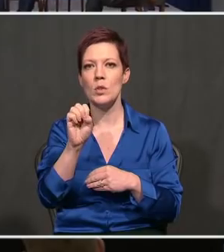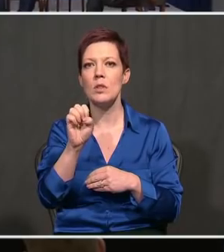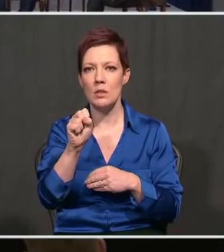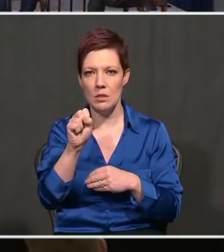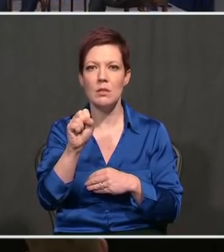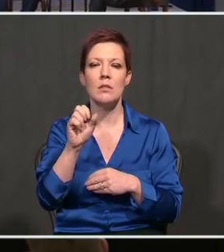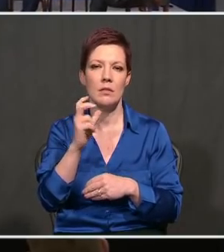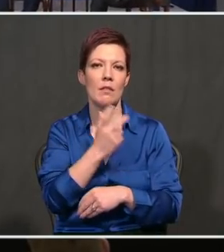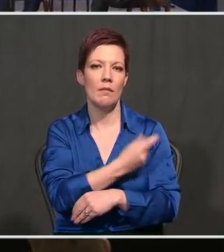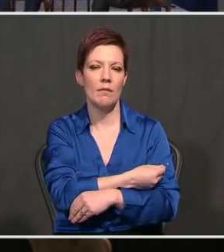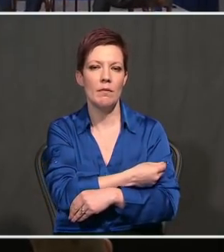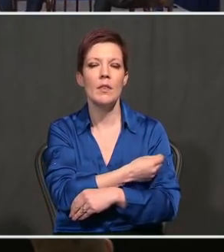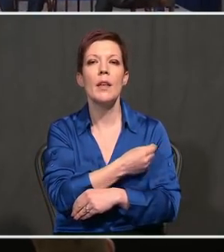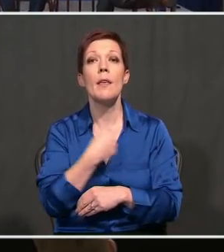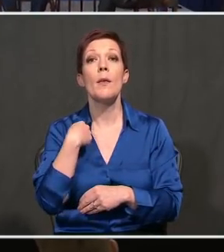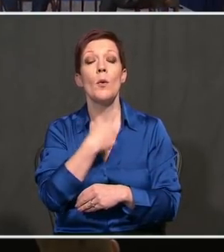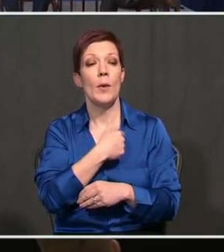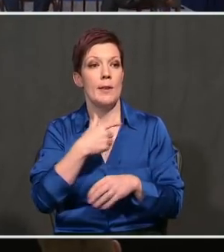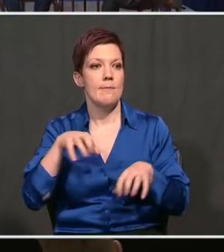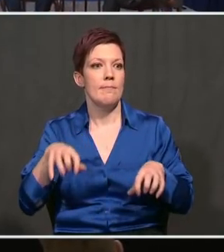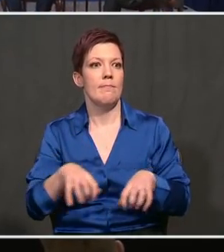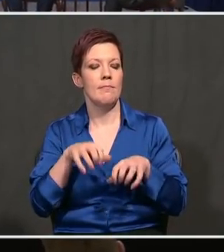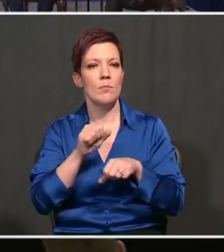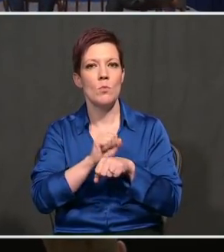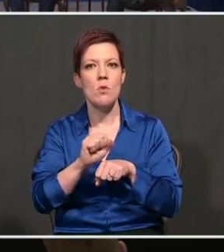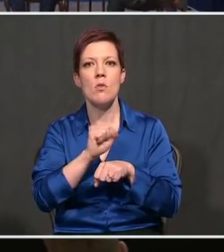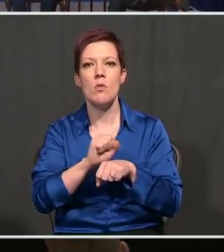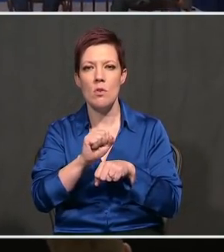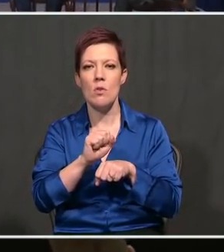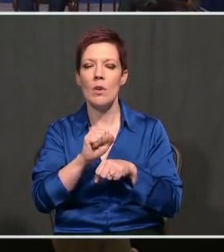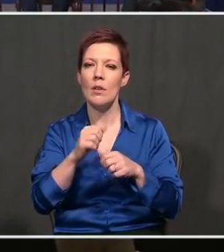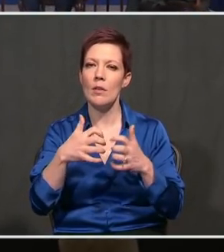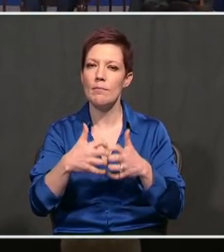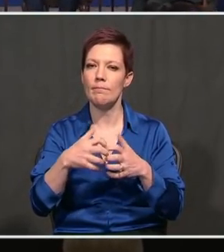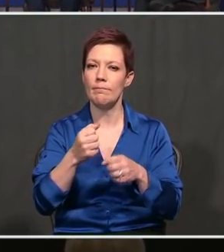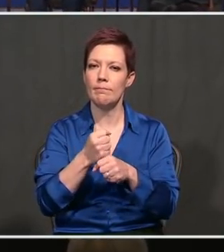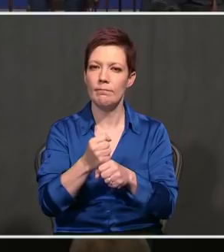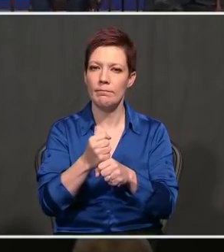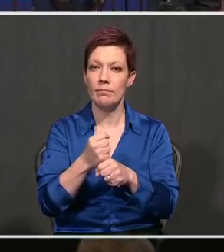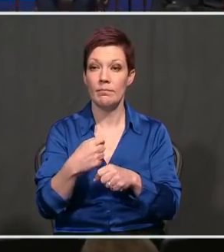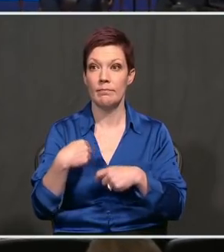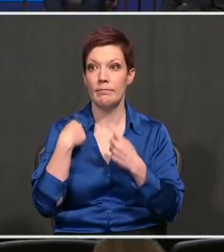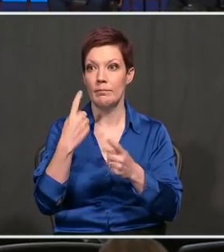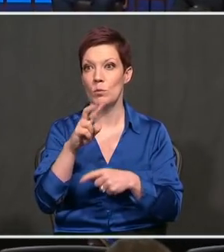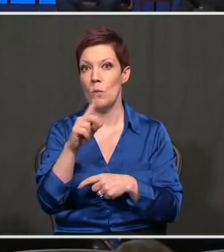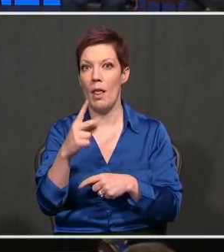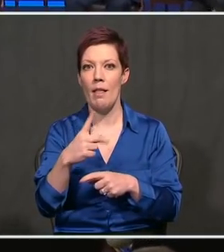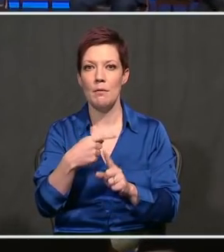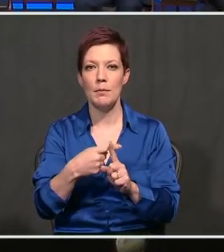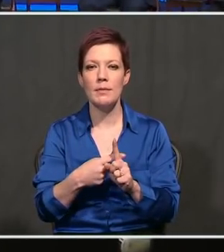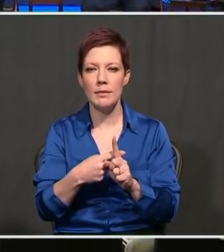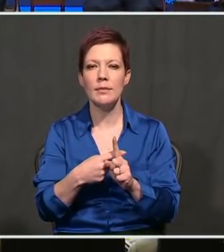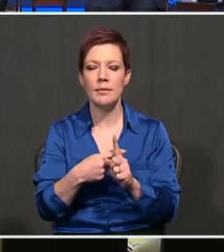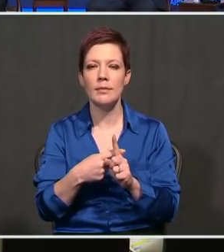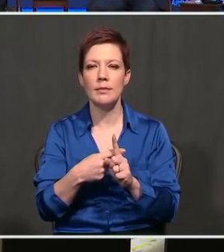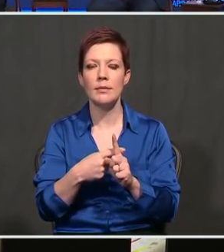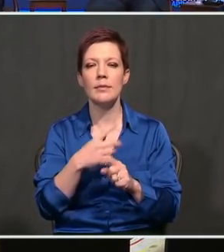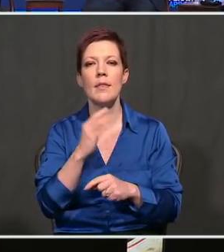point. We've been well at work manufacturing these kits for the better part of the last 2.5 months.